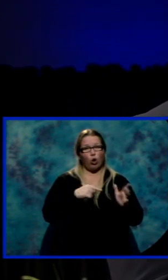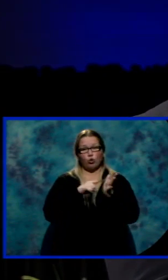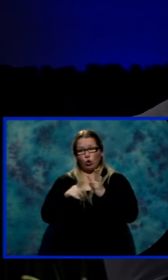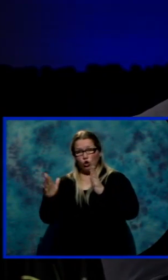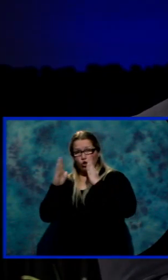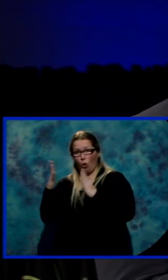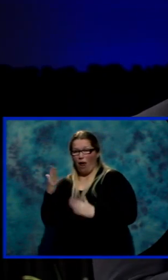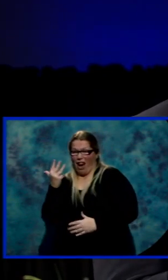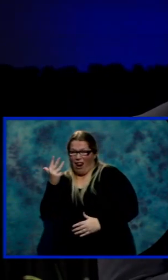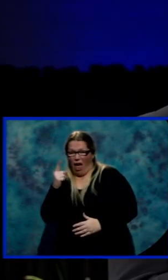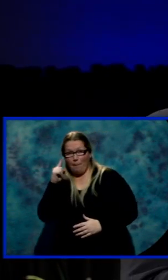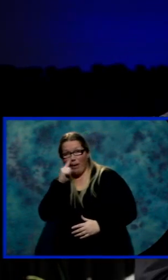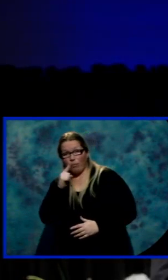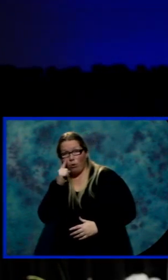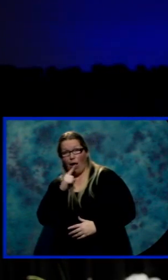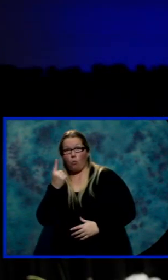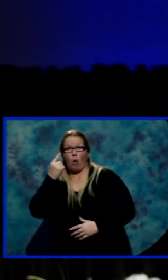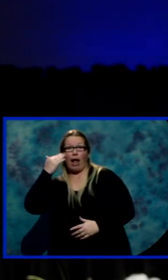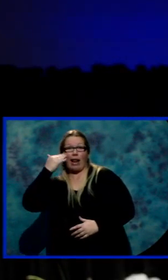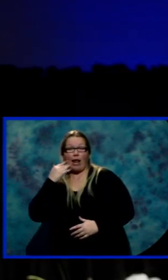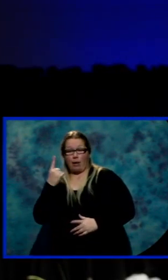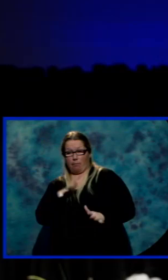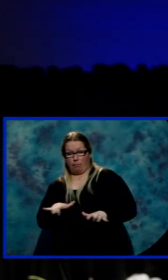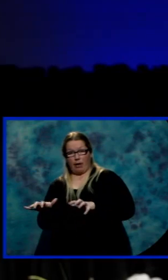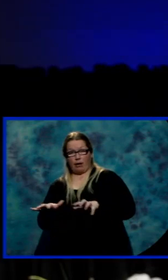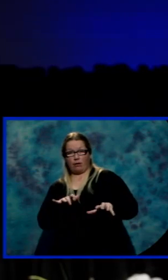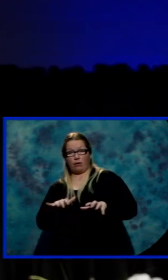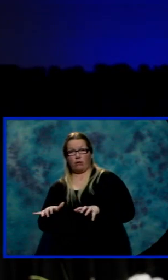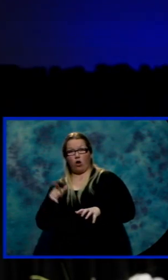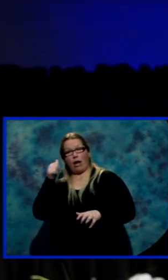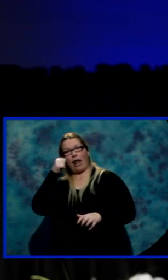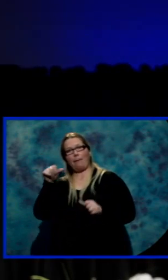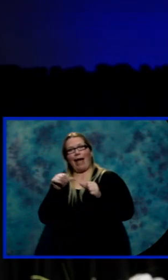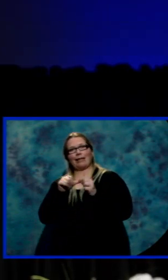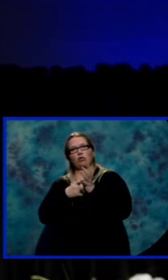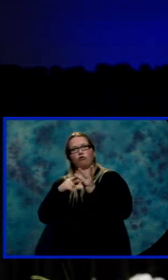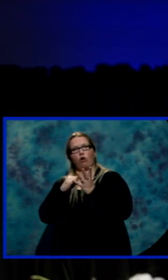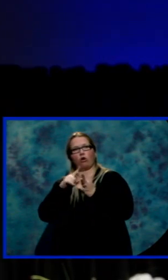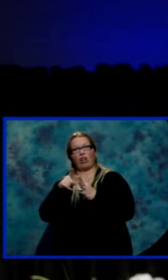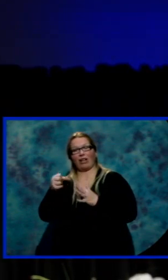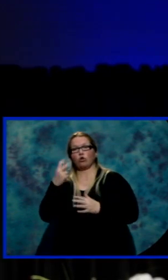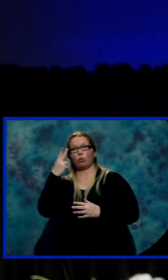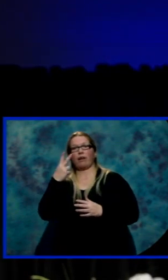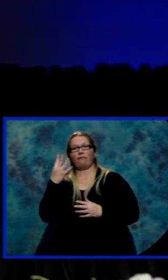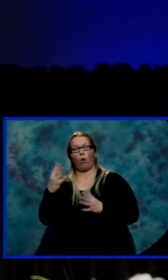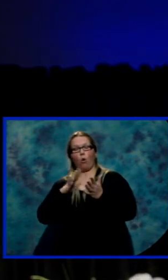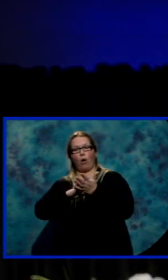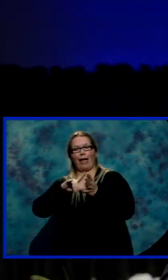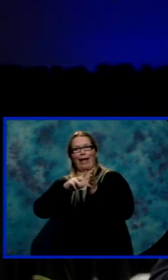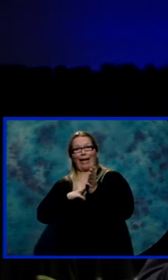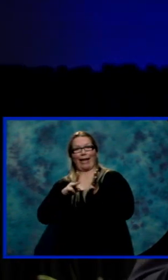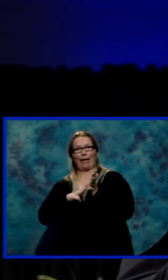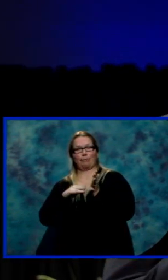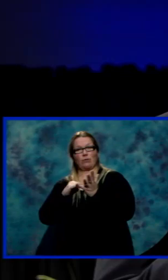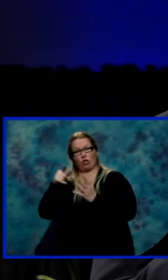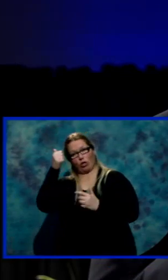with 9 members and 1 lady that played the piano. Her name was Auntie Rose, and she had 24 hymns that she knew by heart. And